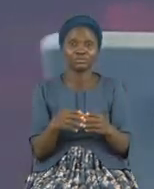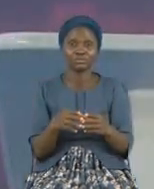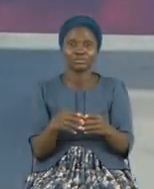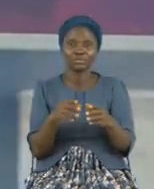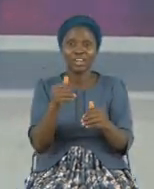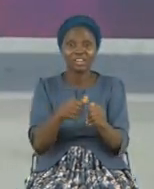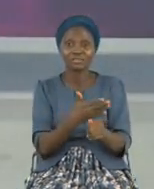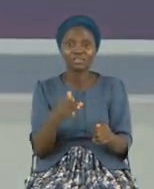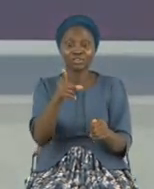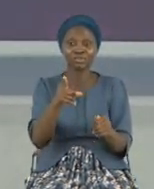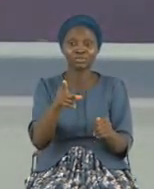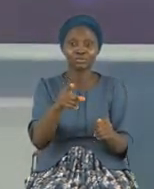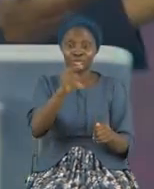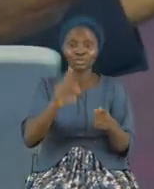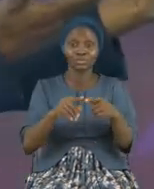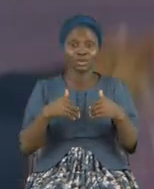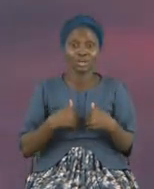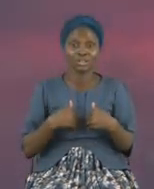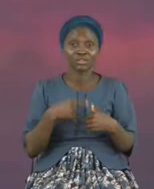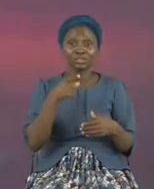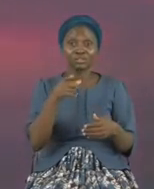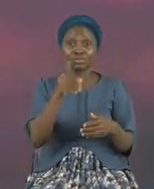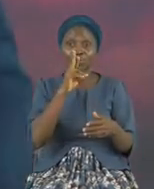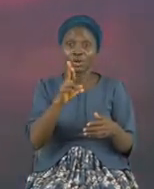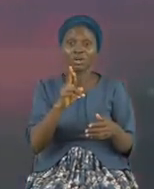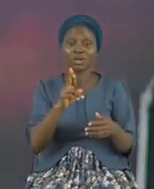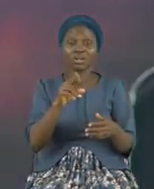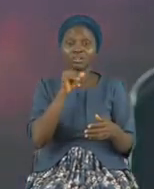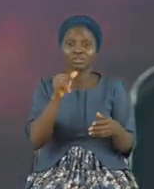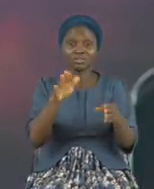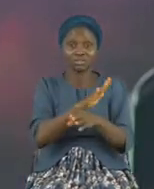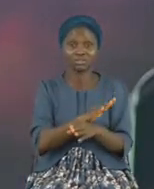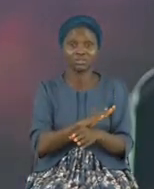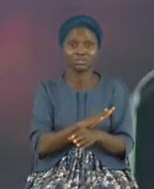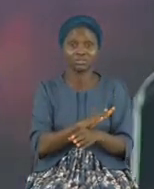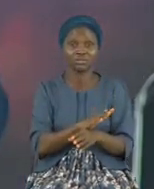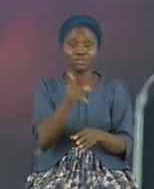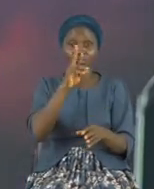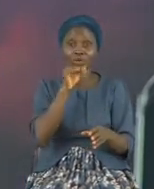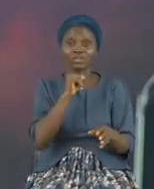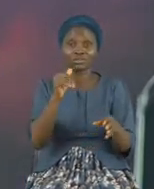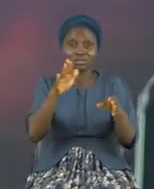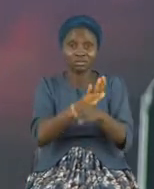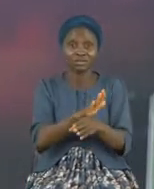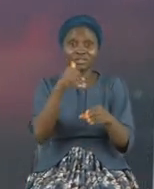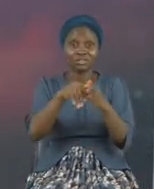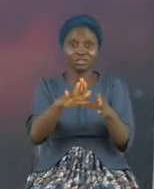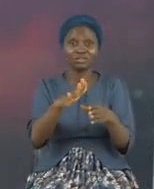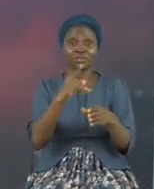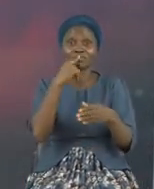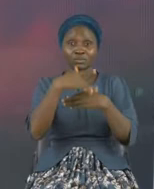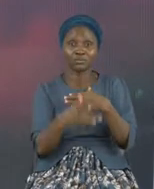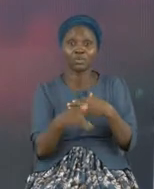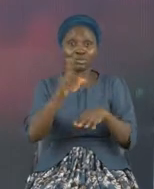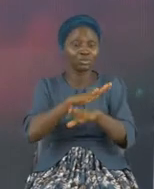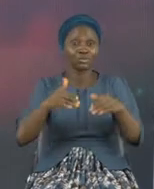ought to have, you're deficient in your health, you're deficient in your blood, you don't have the full blood